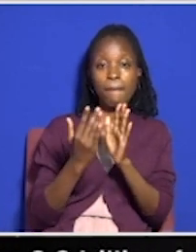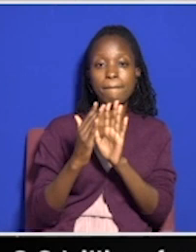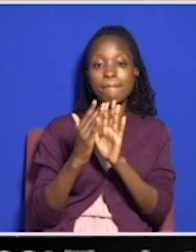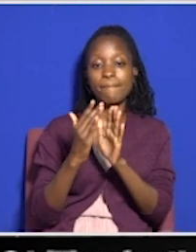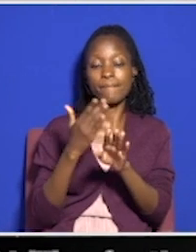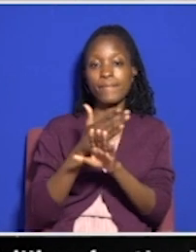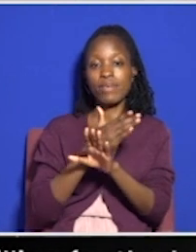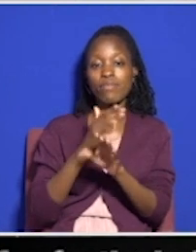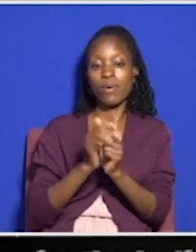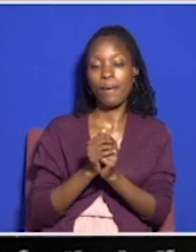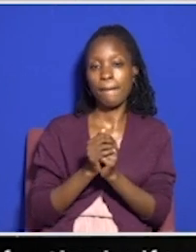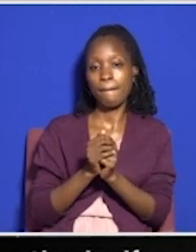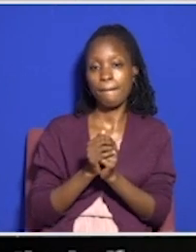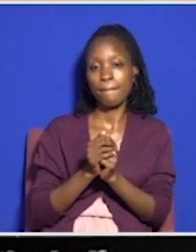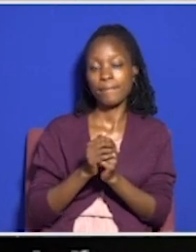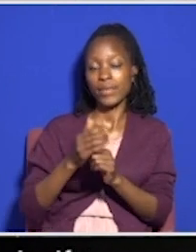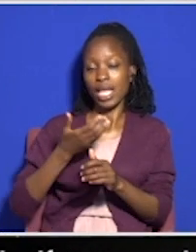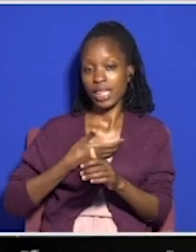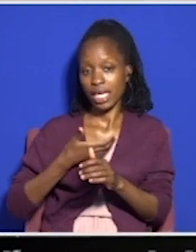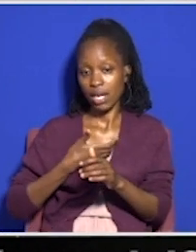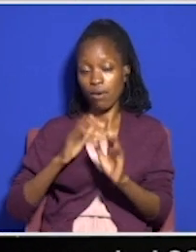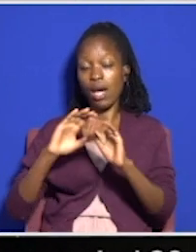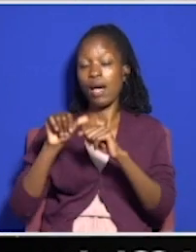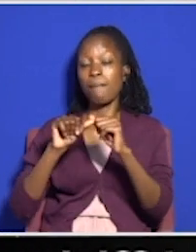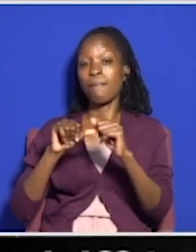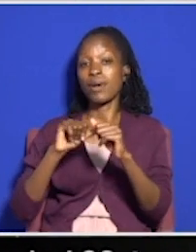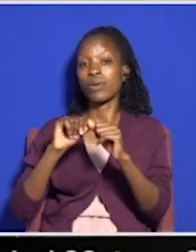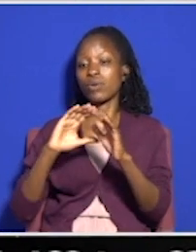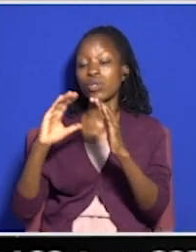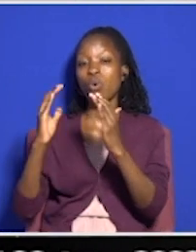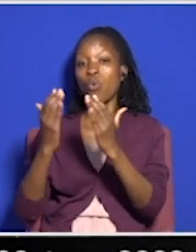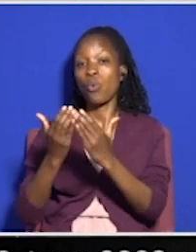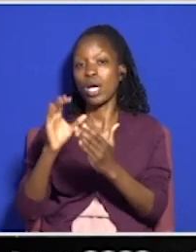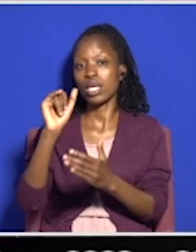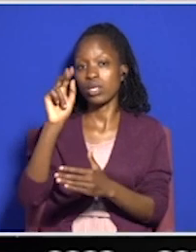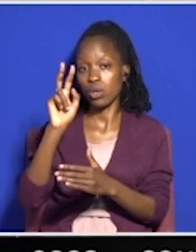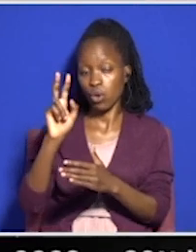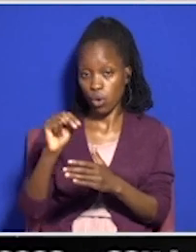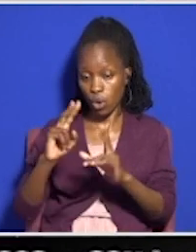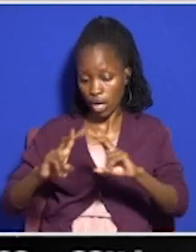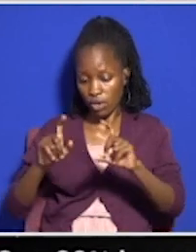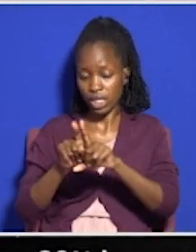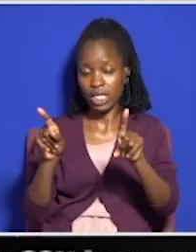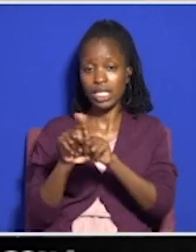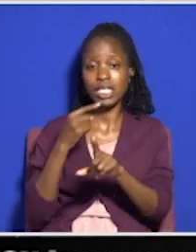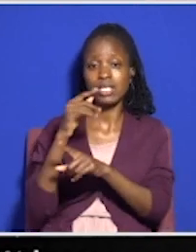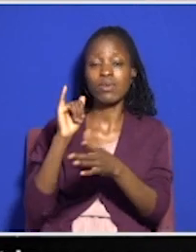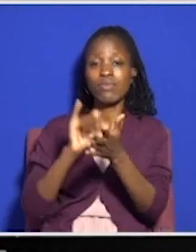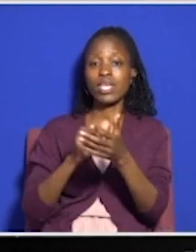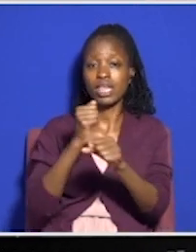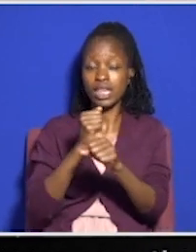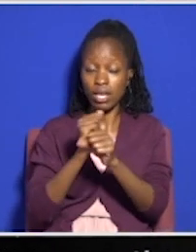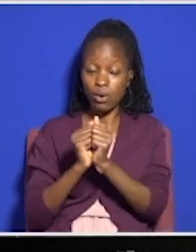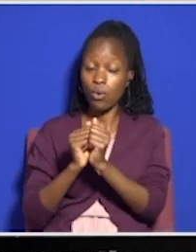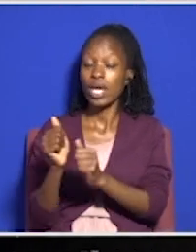Departmental Committees Ad Hoc Committee on the World Coin Inquiry, the Cybercrimes Department said that they are collaborating with